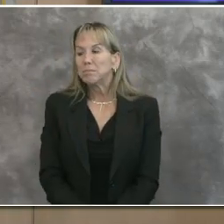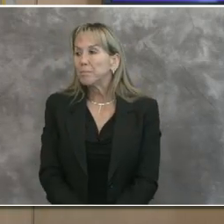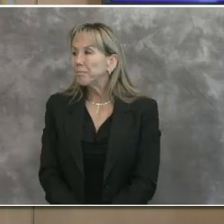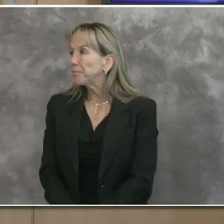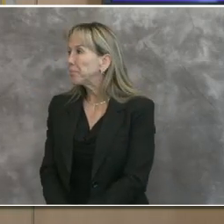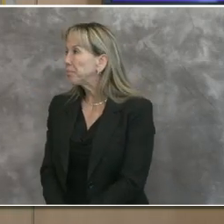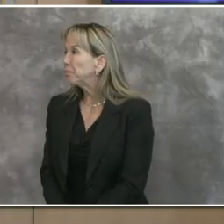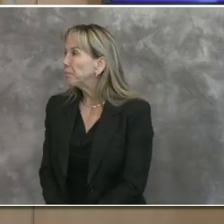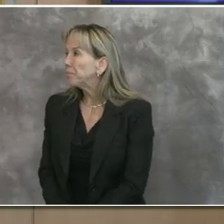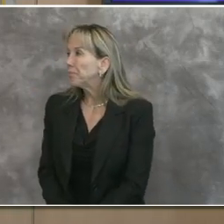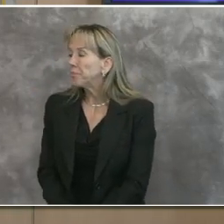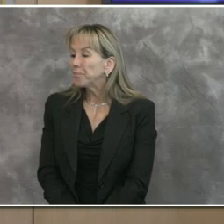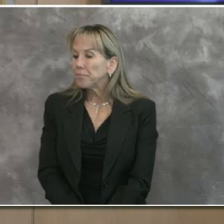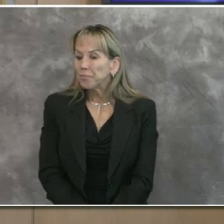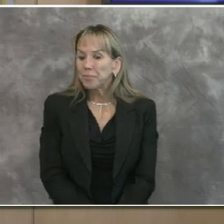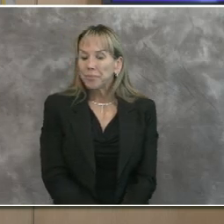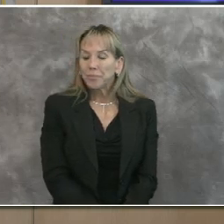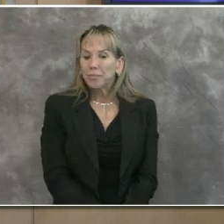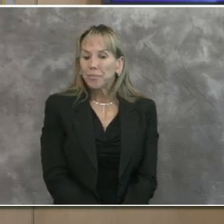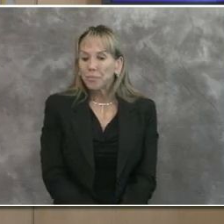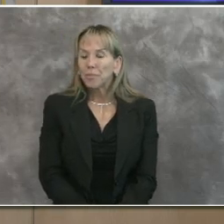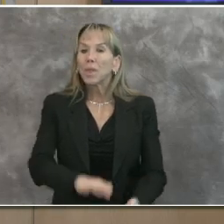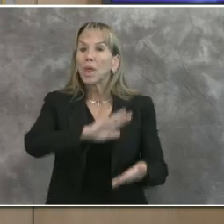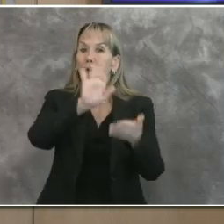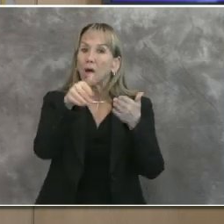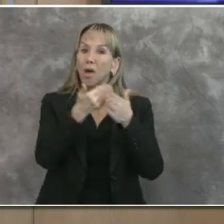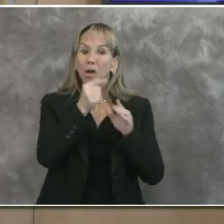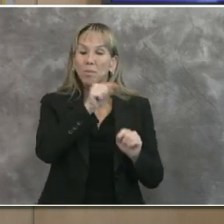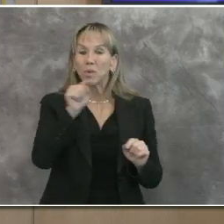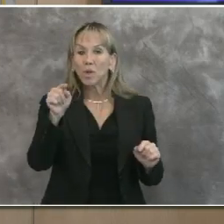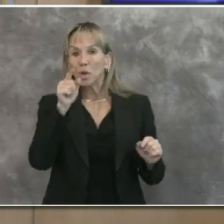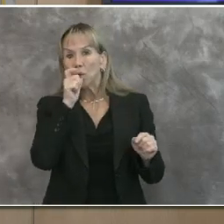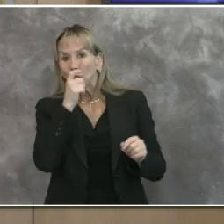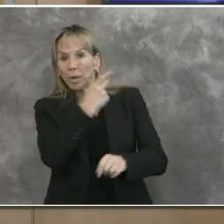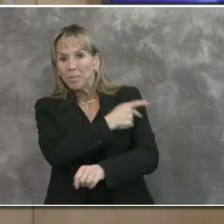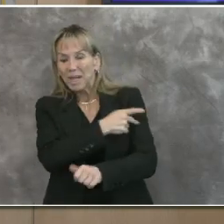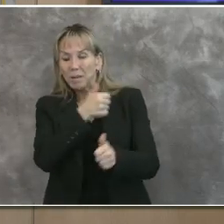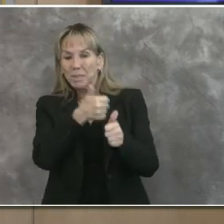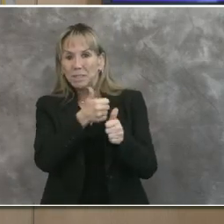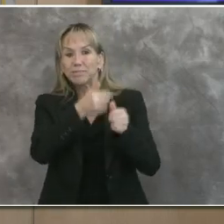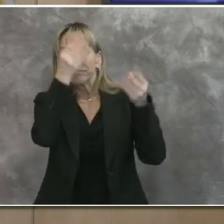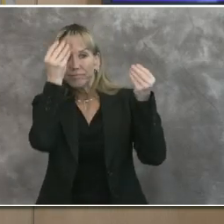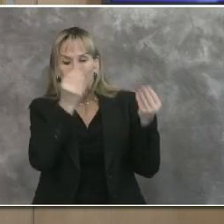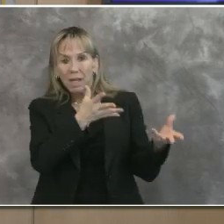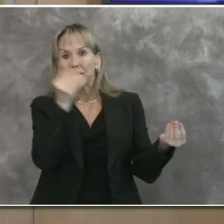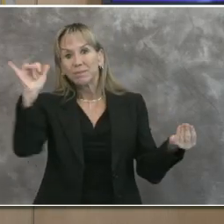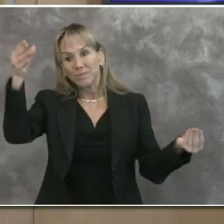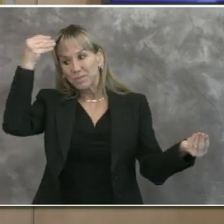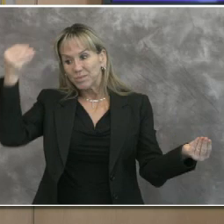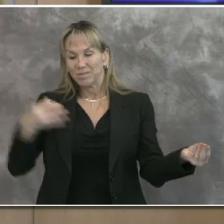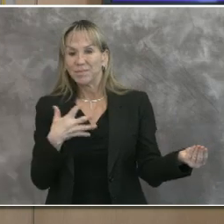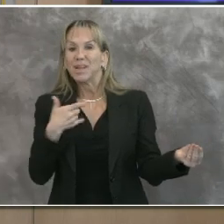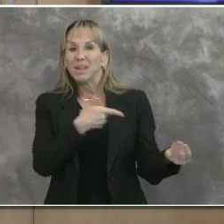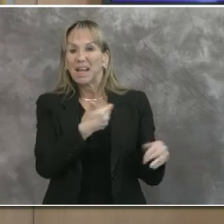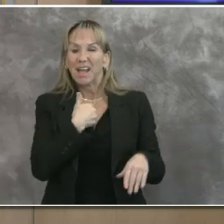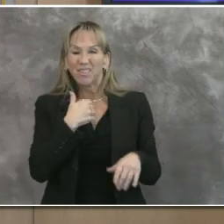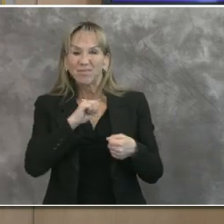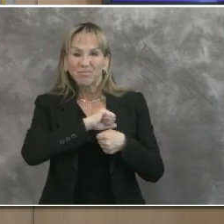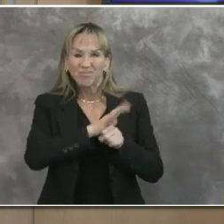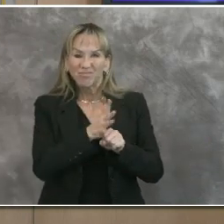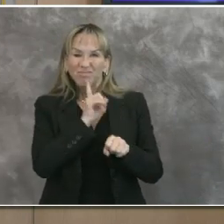Sure. All patients who are notified or we're identified as having COVID